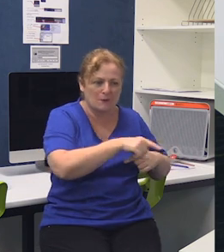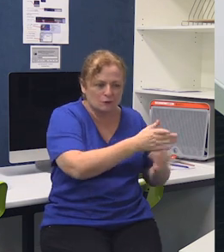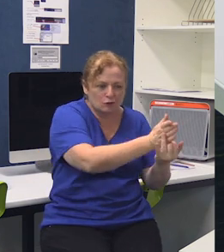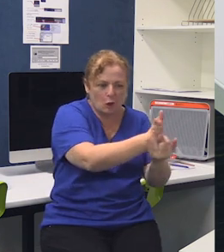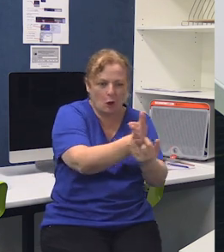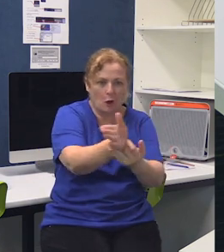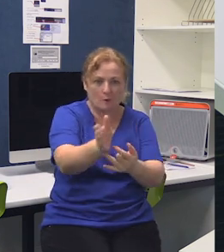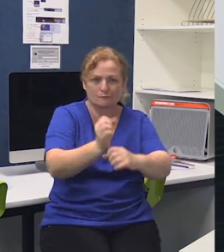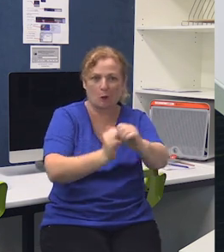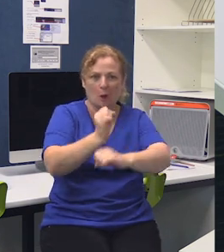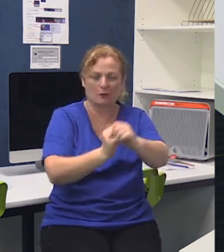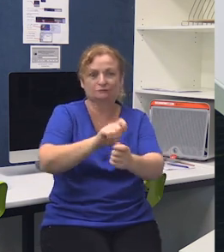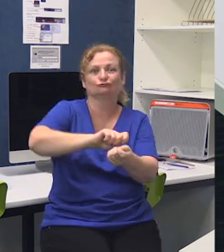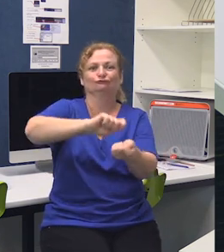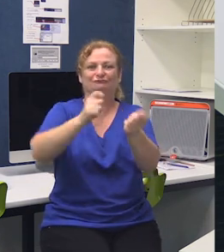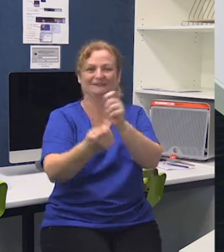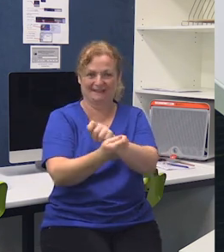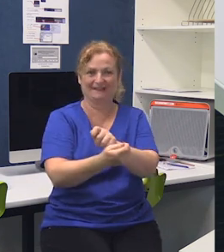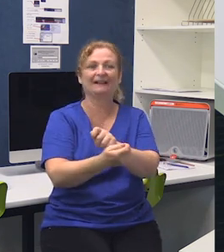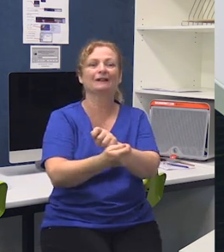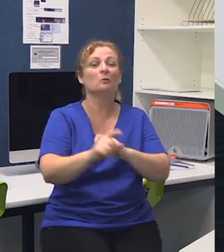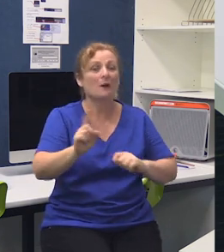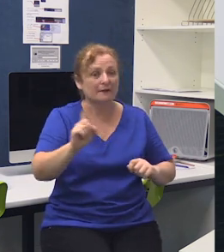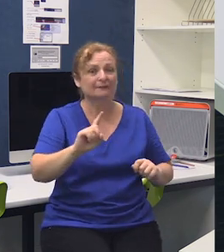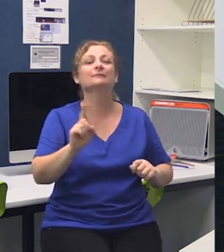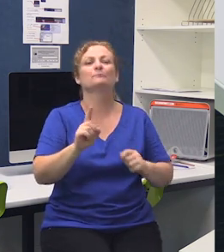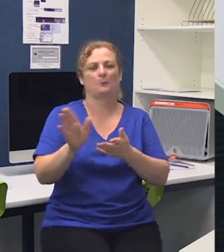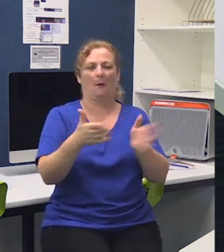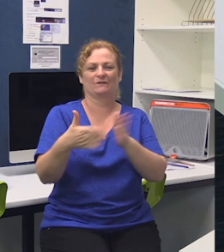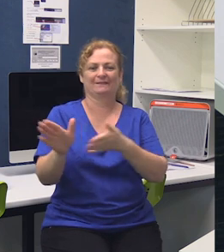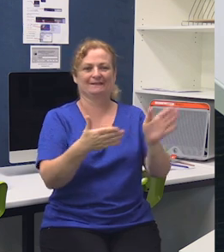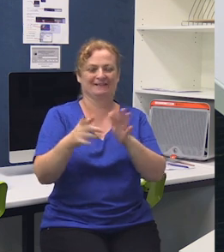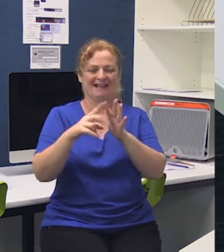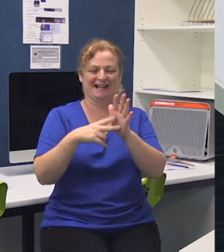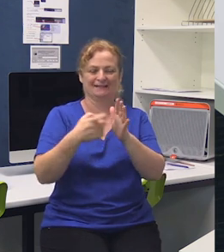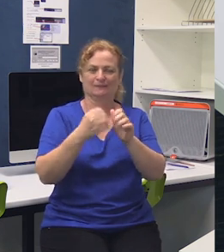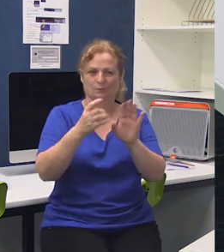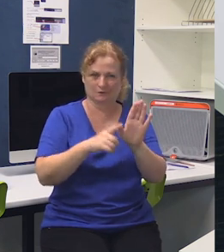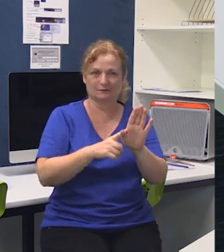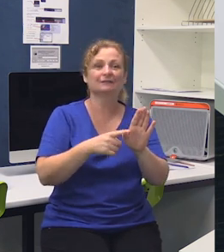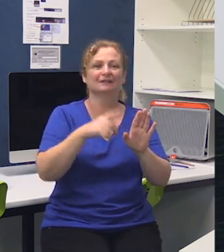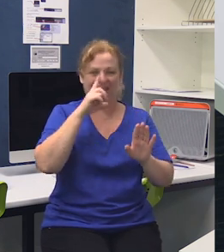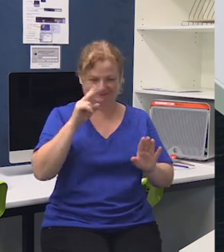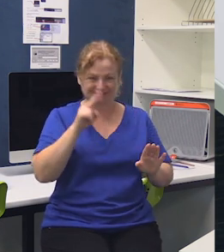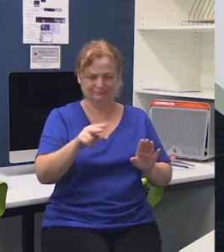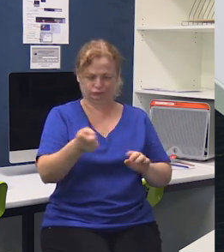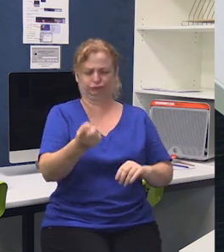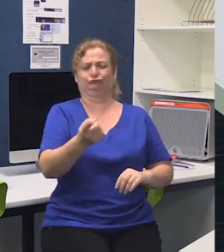It's transformed into movement energy, which we can see when the motor spins.